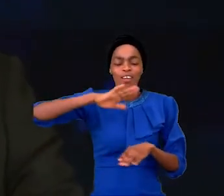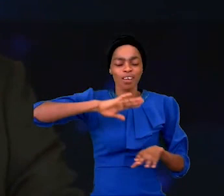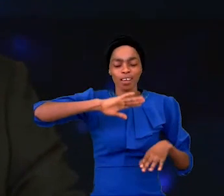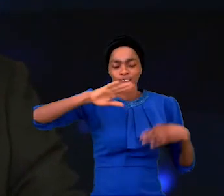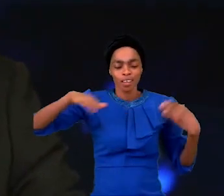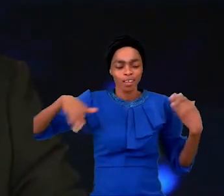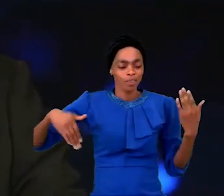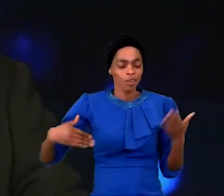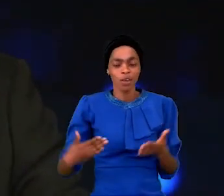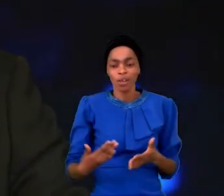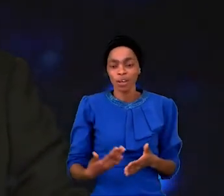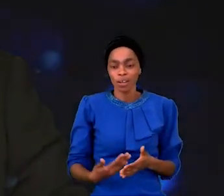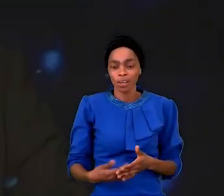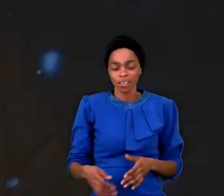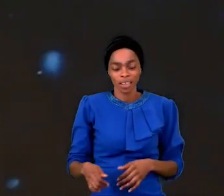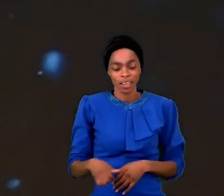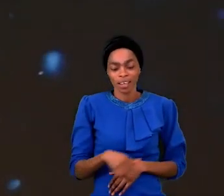else, all else.